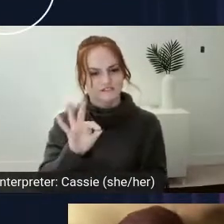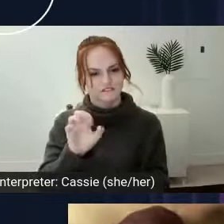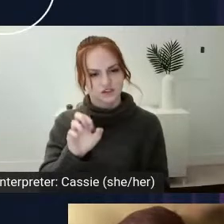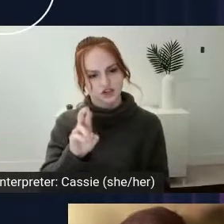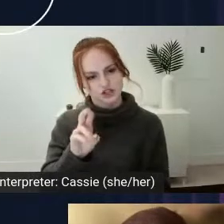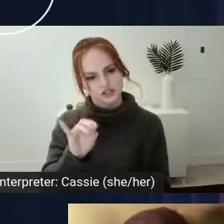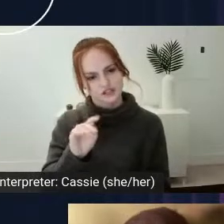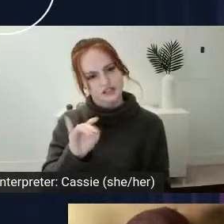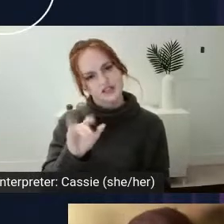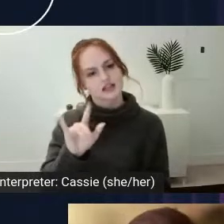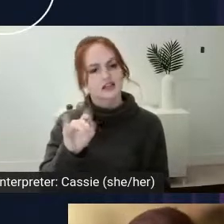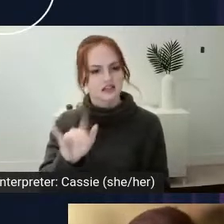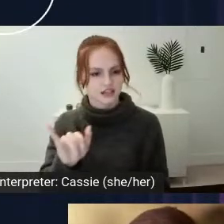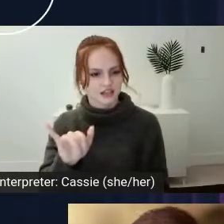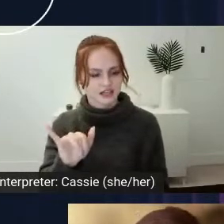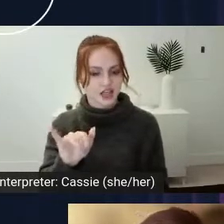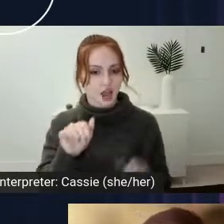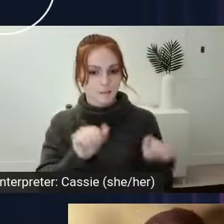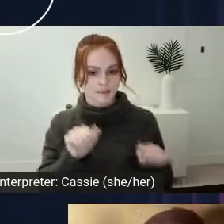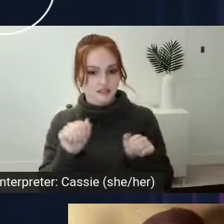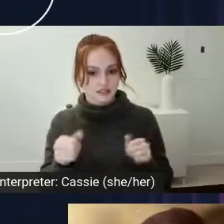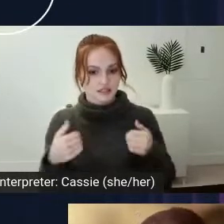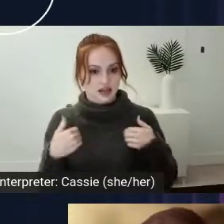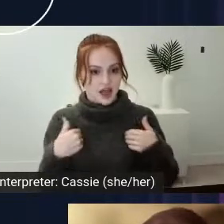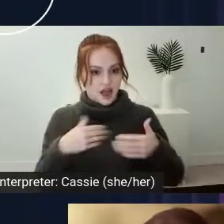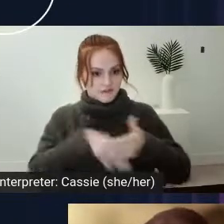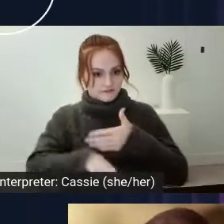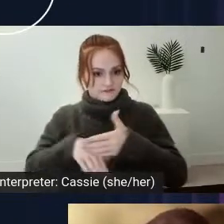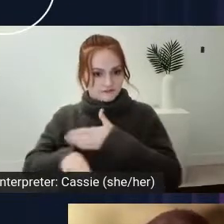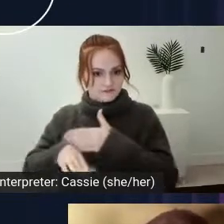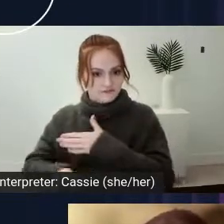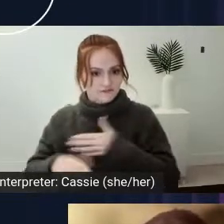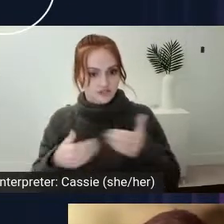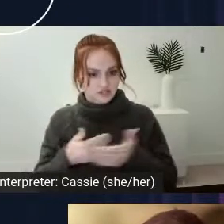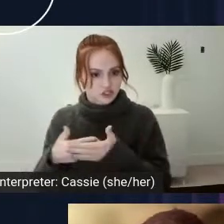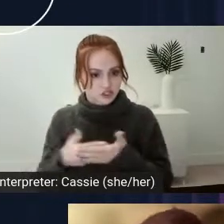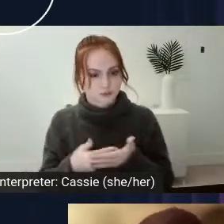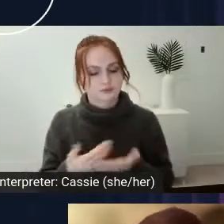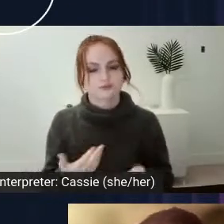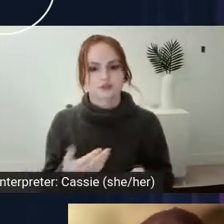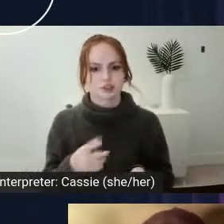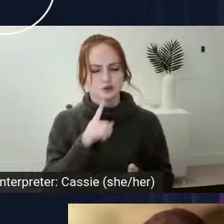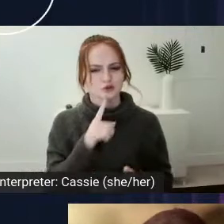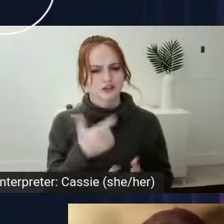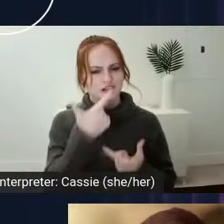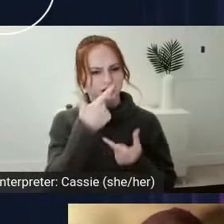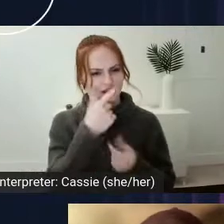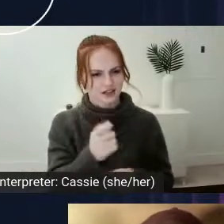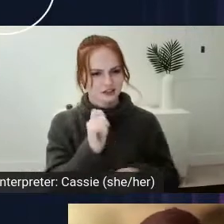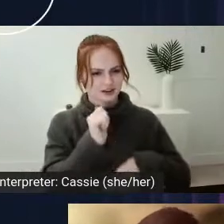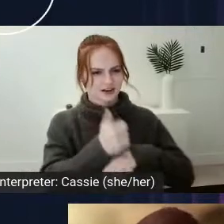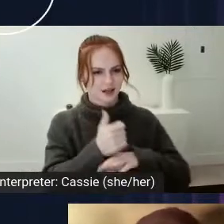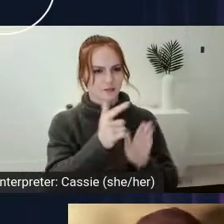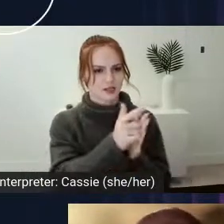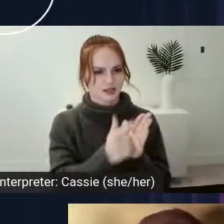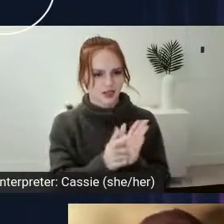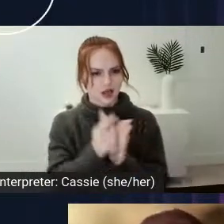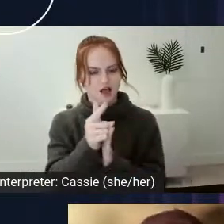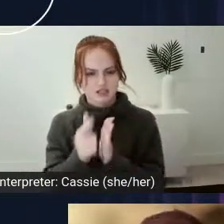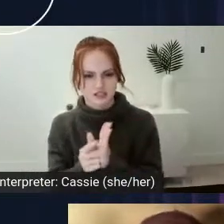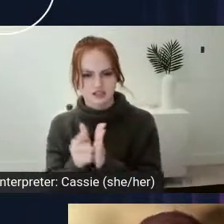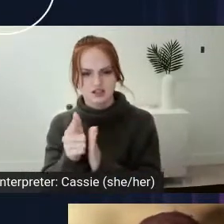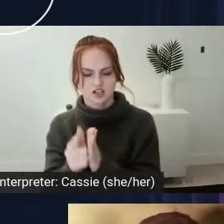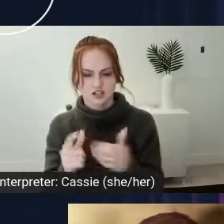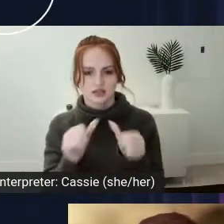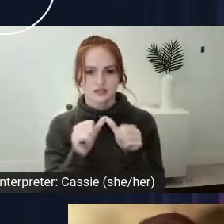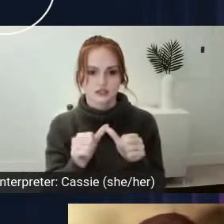there. And so it's so interesting that there are these laws that continue to take away the rights of